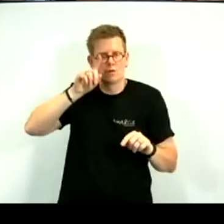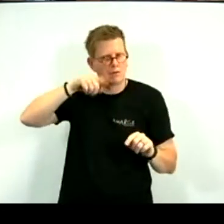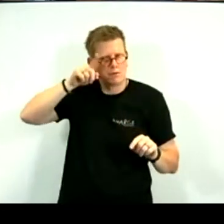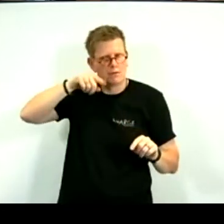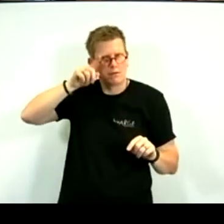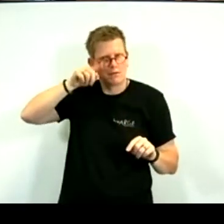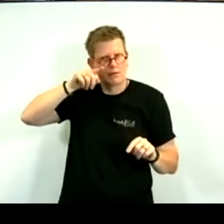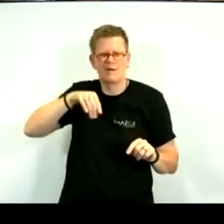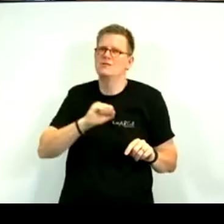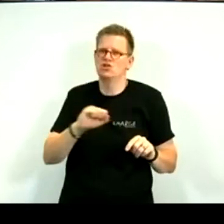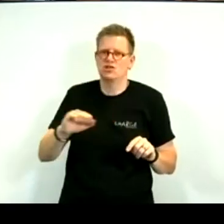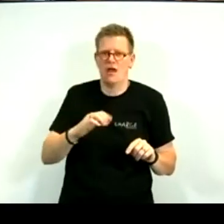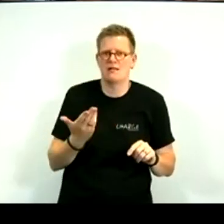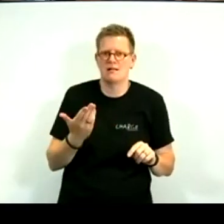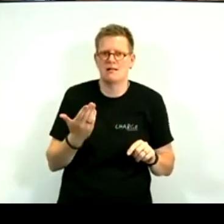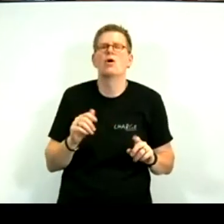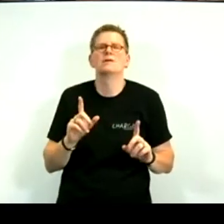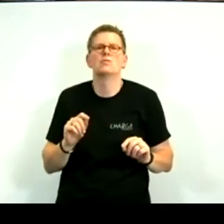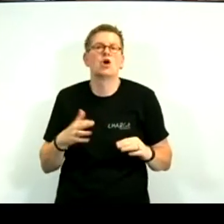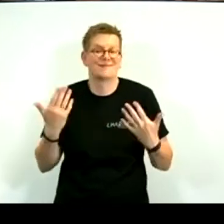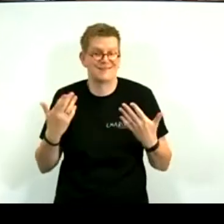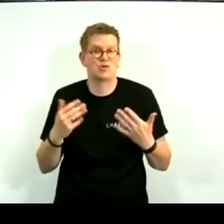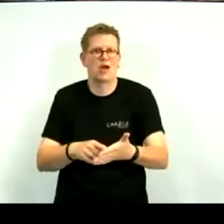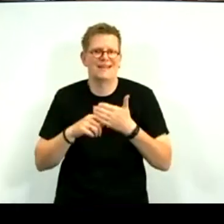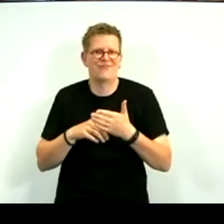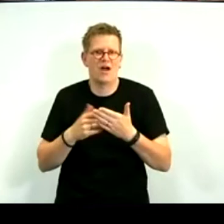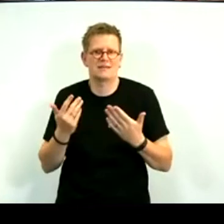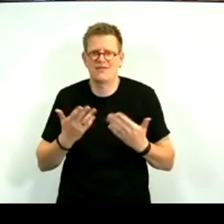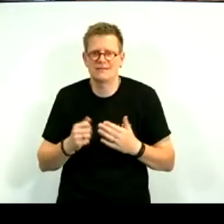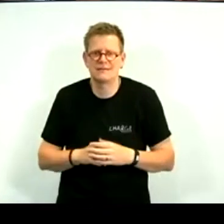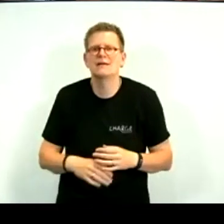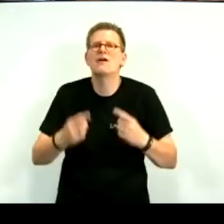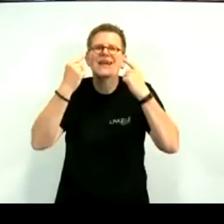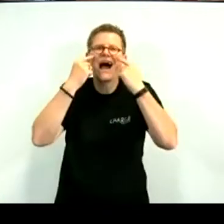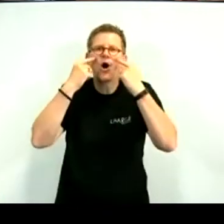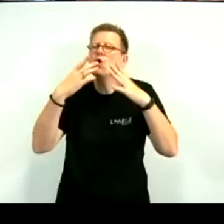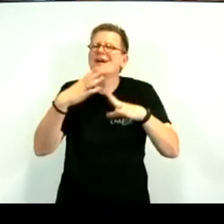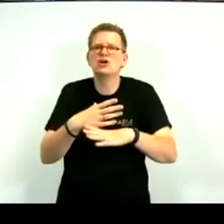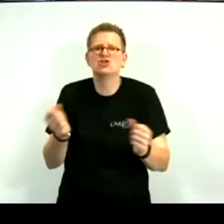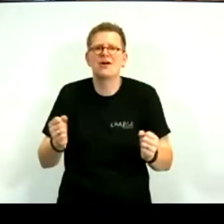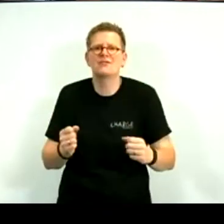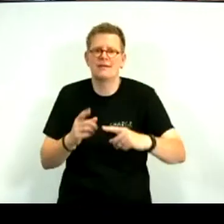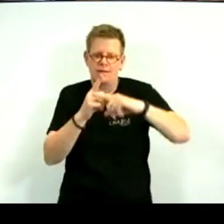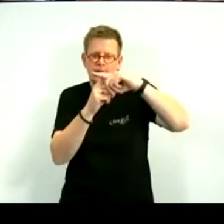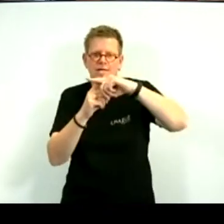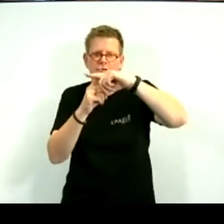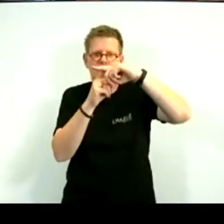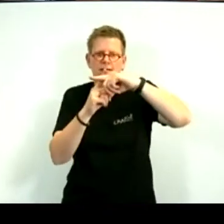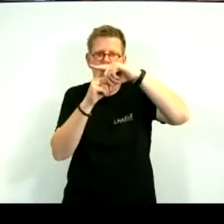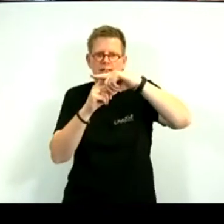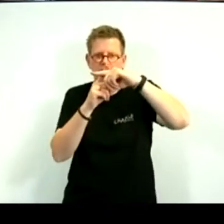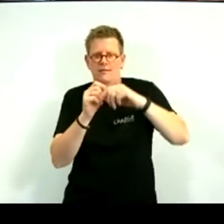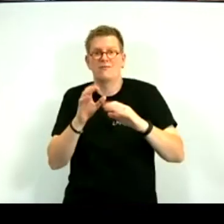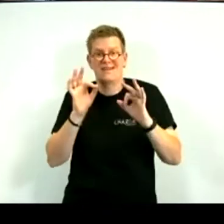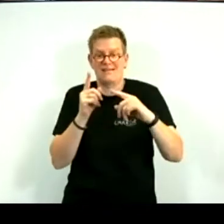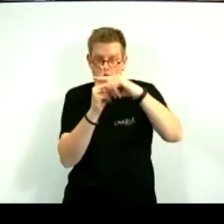to focus effectively. And as a result, the muscles lose control